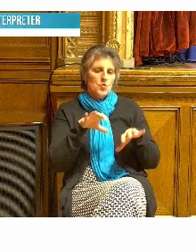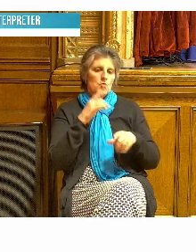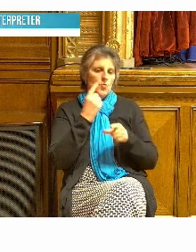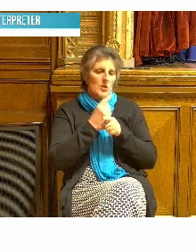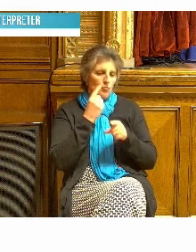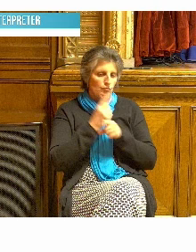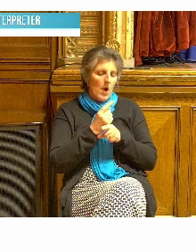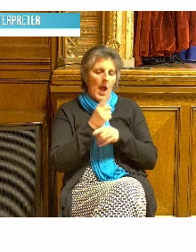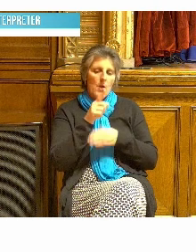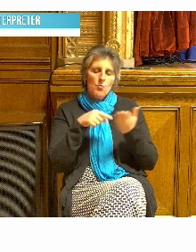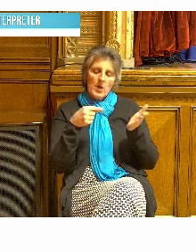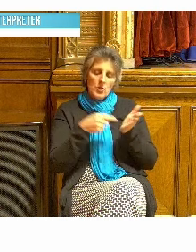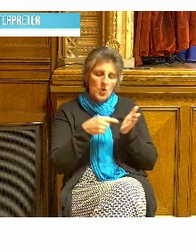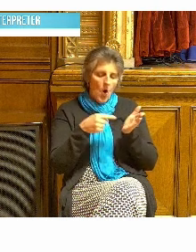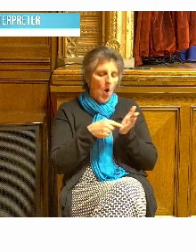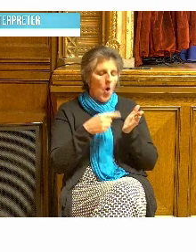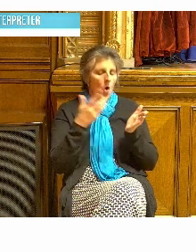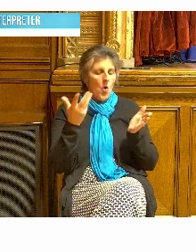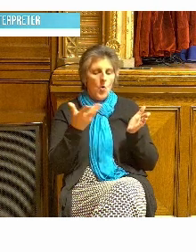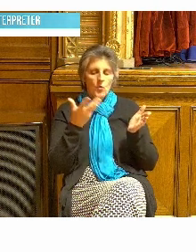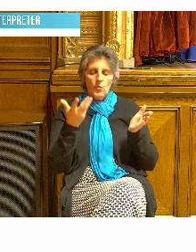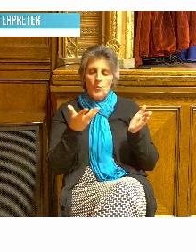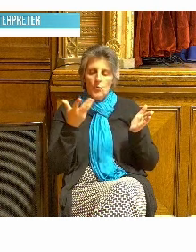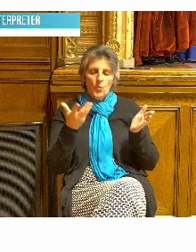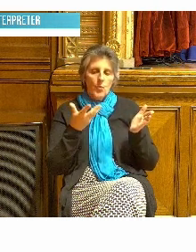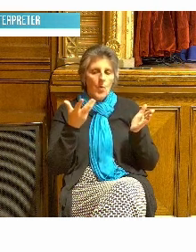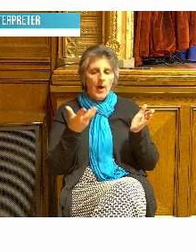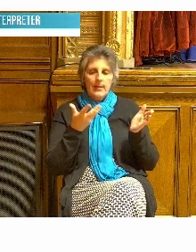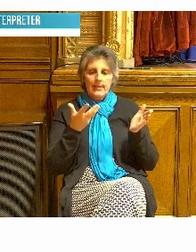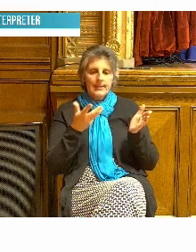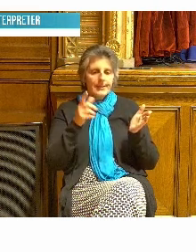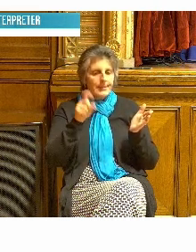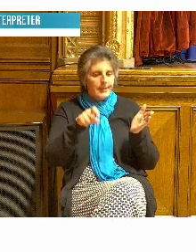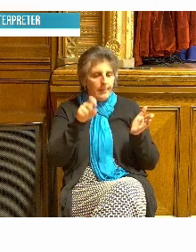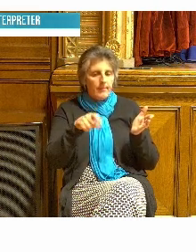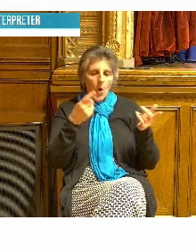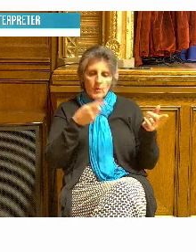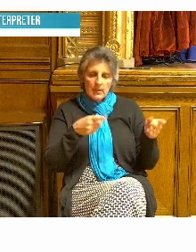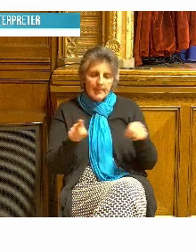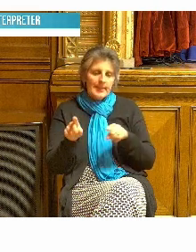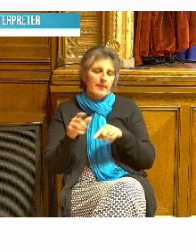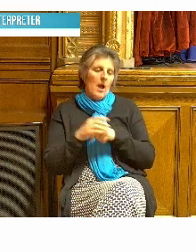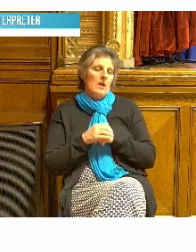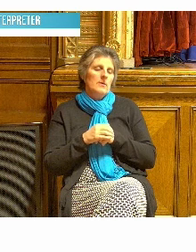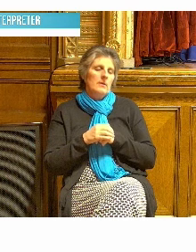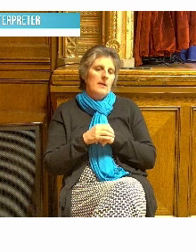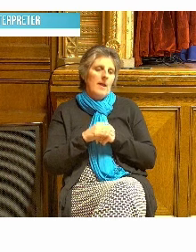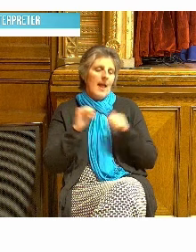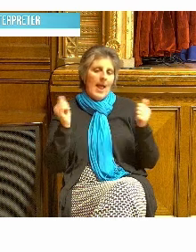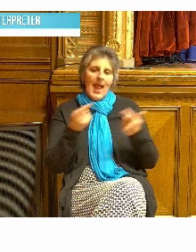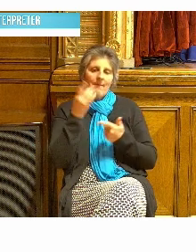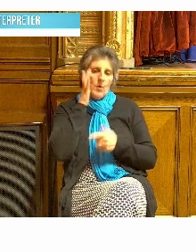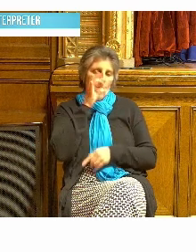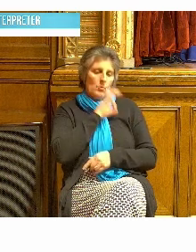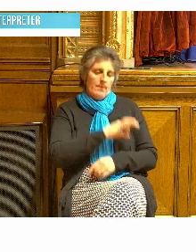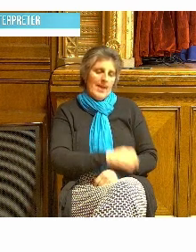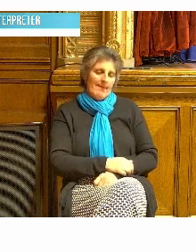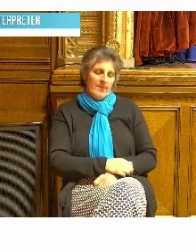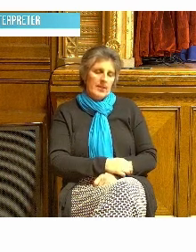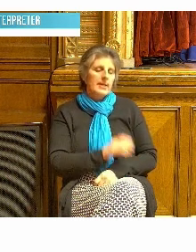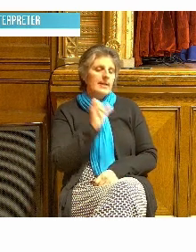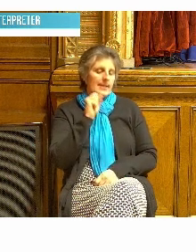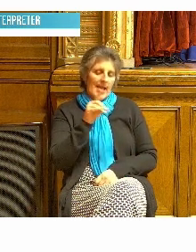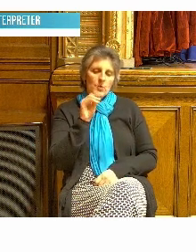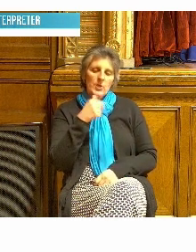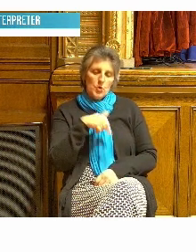right, what is owed, what is supposed to be done, everyone will benefit. Yes, we